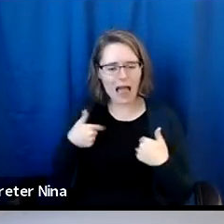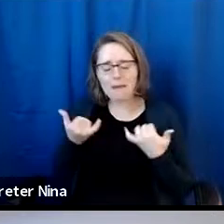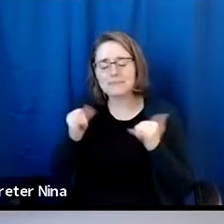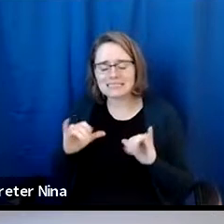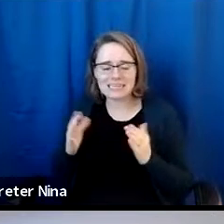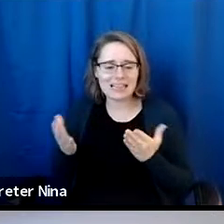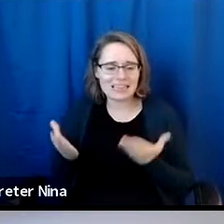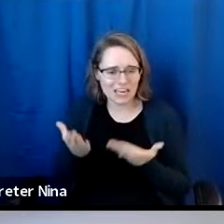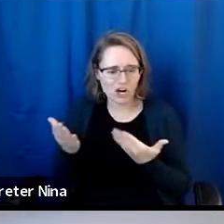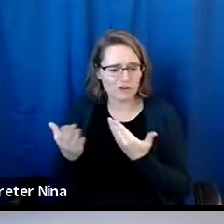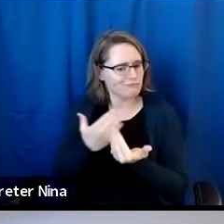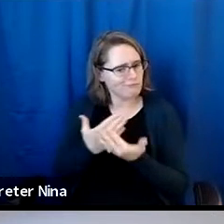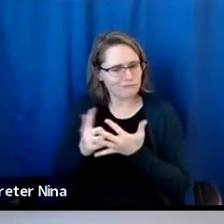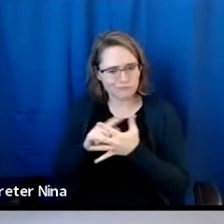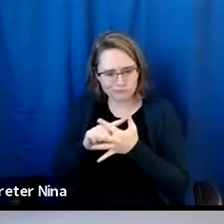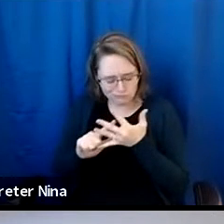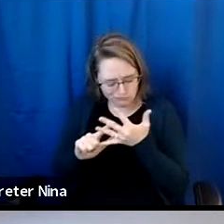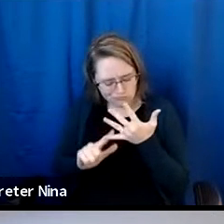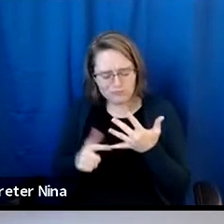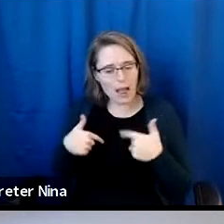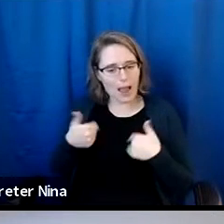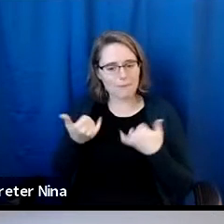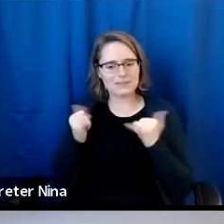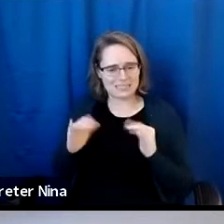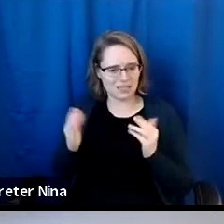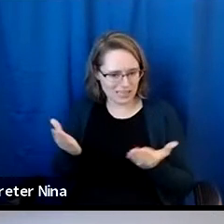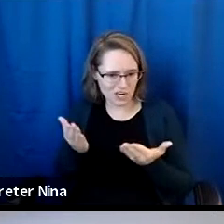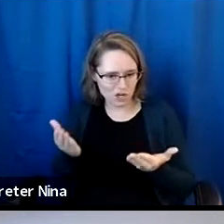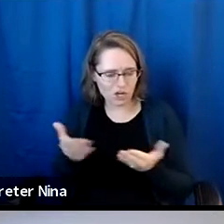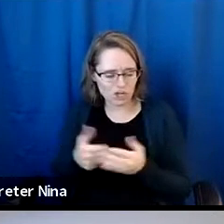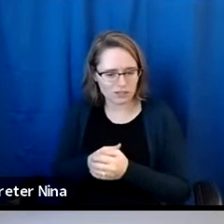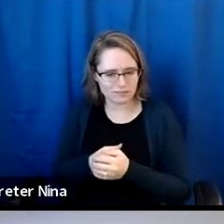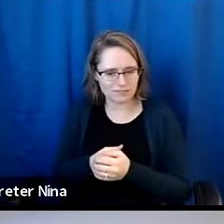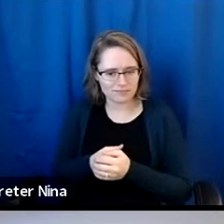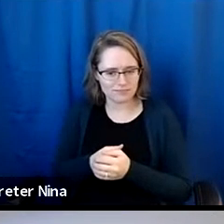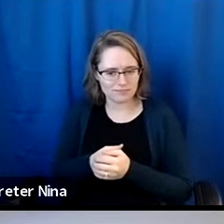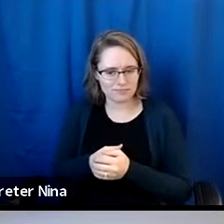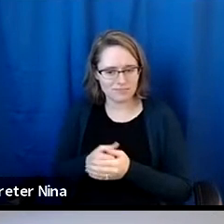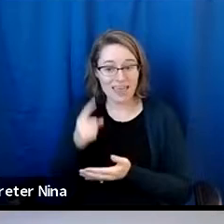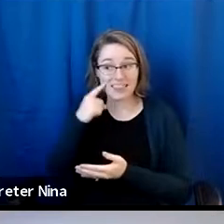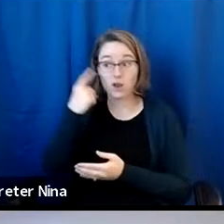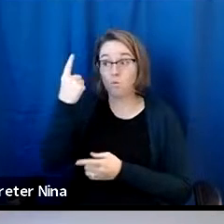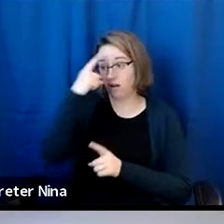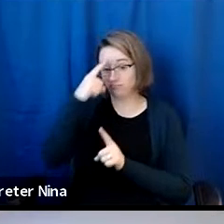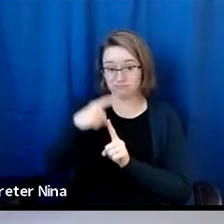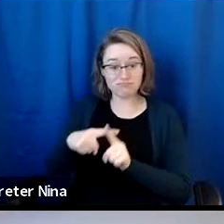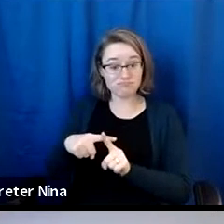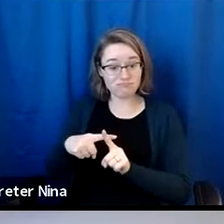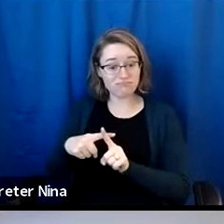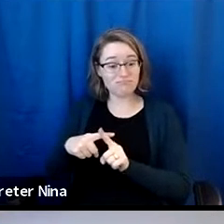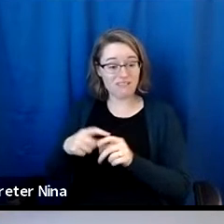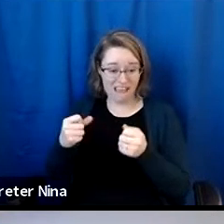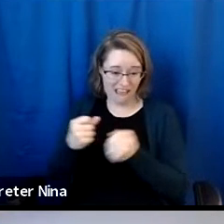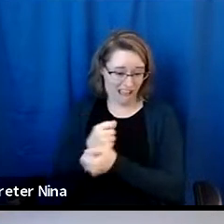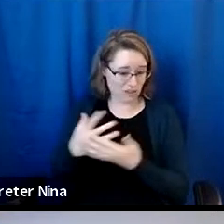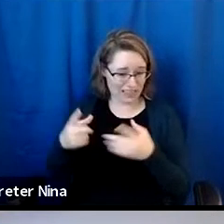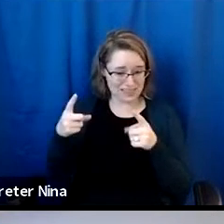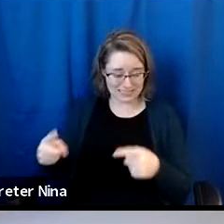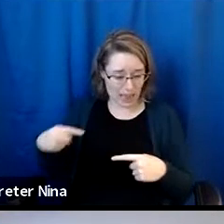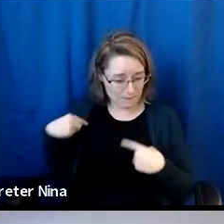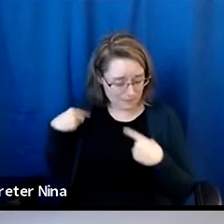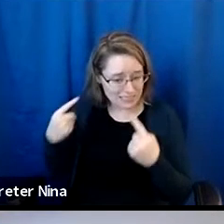all those things, I'm still here. And I think that the one good thing that comes out of it, of everything that's been